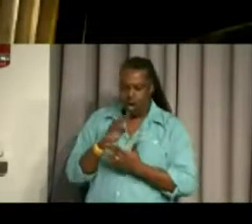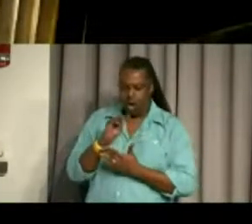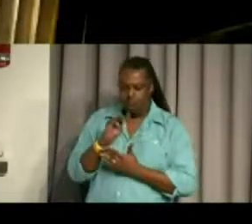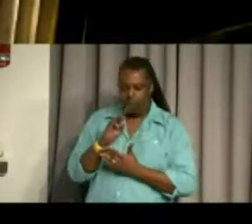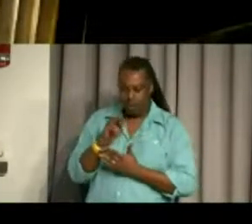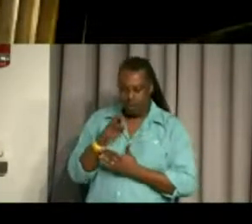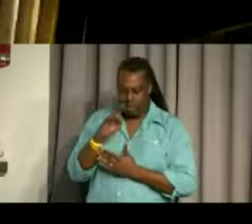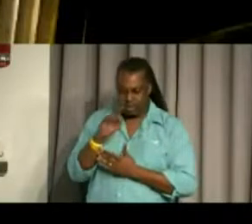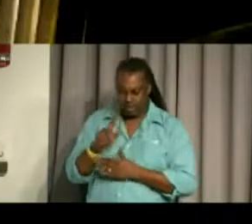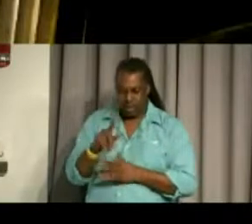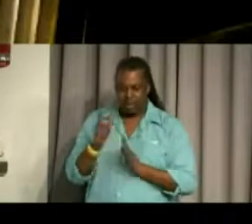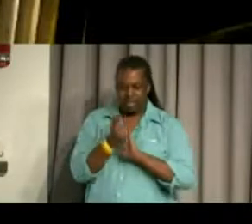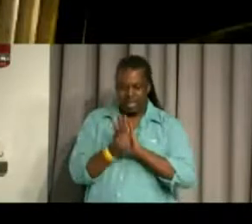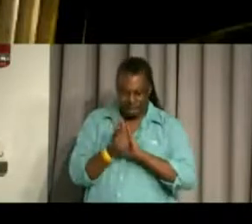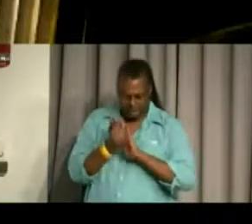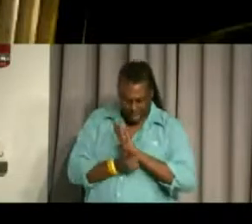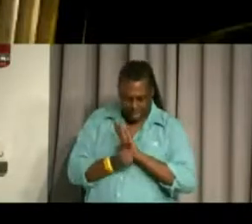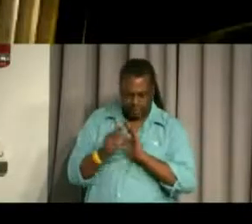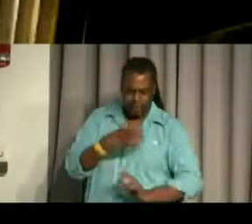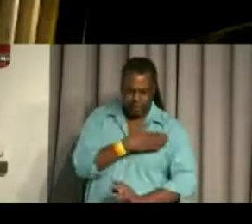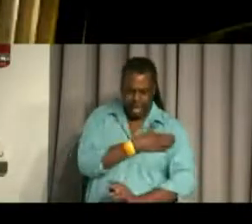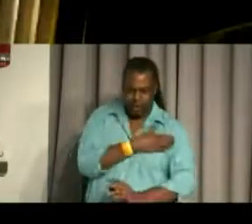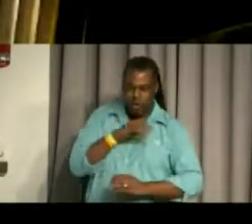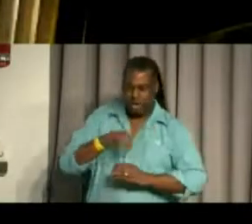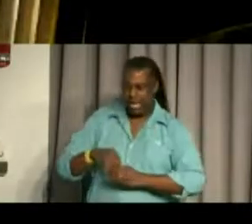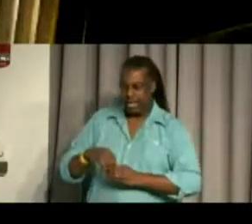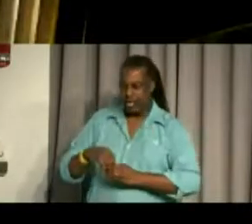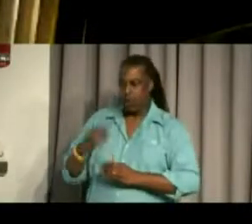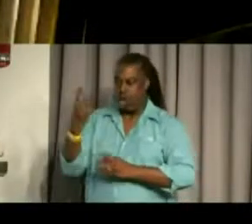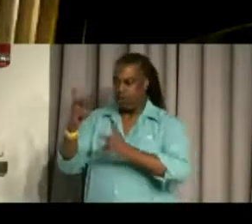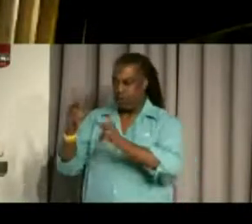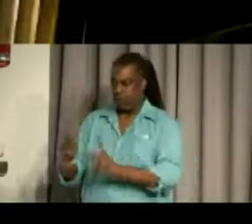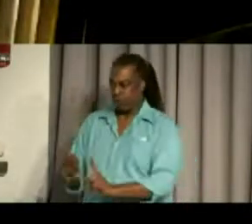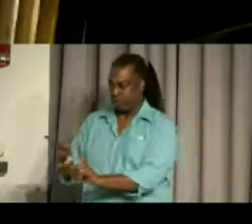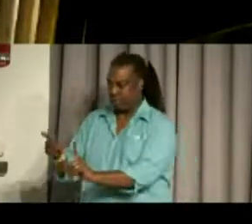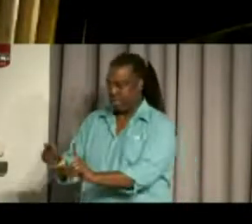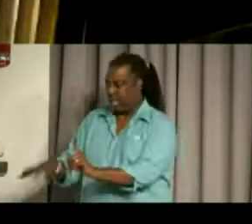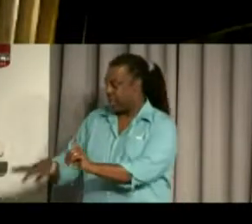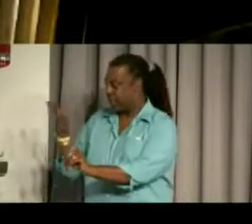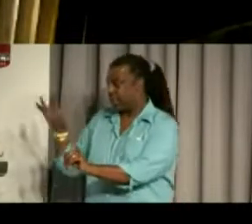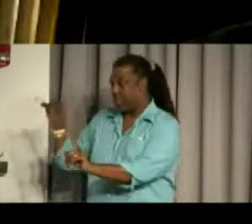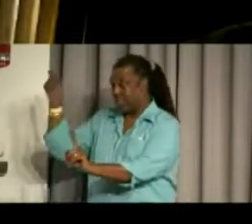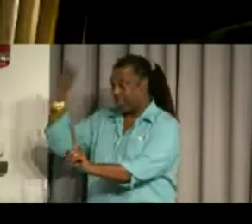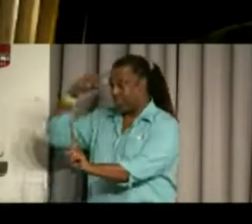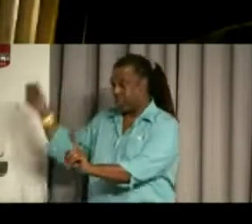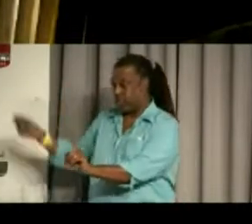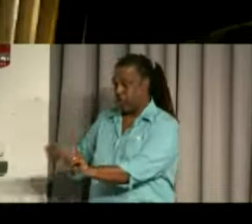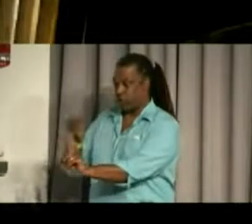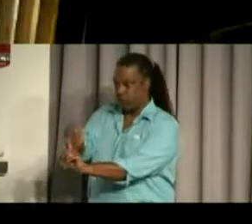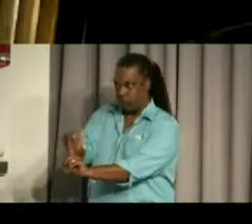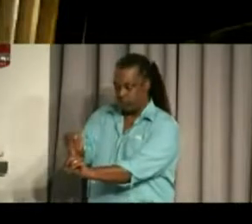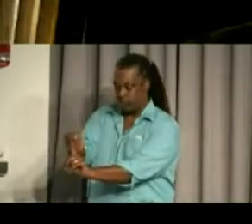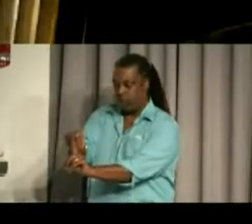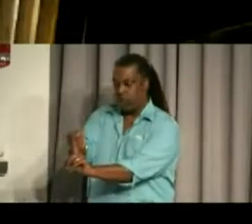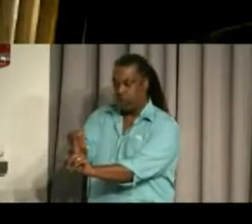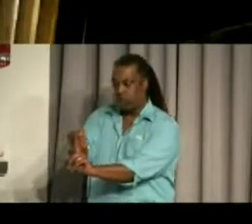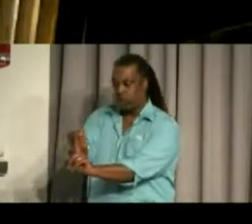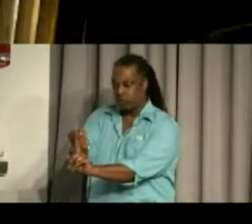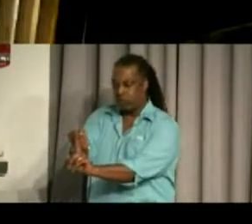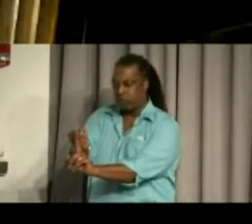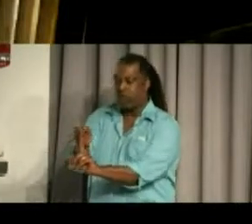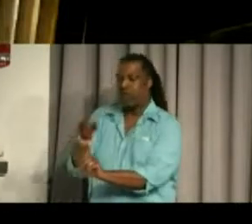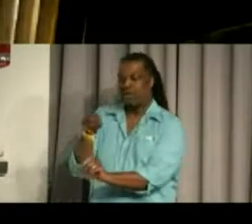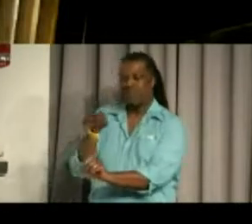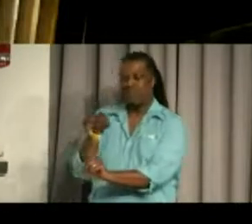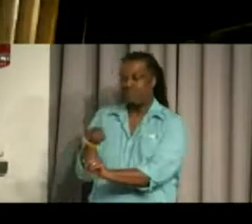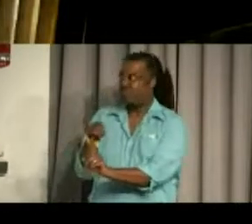and legislative, in the hands of a single individual handpicked by the governor. And this